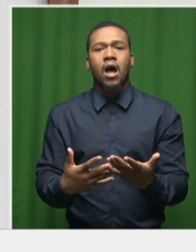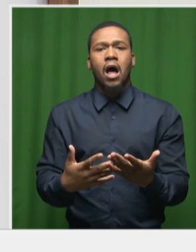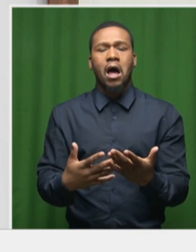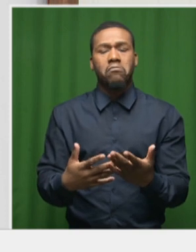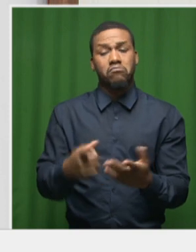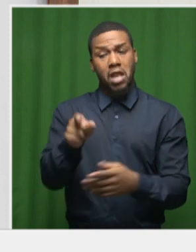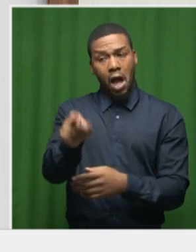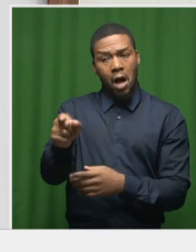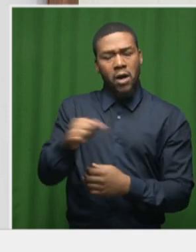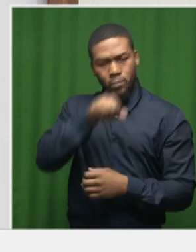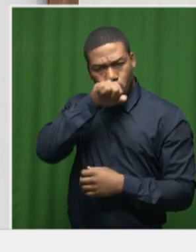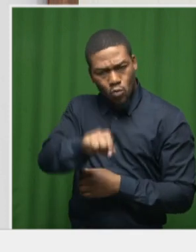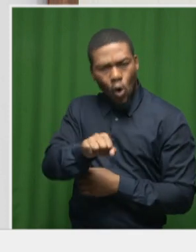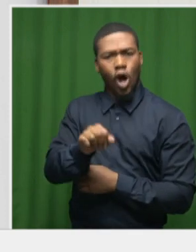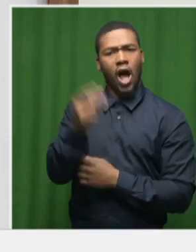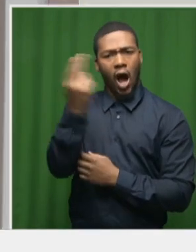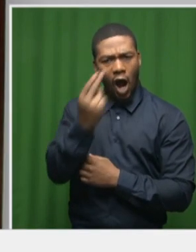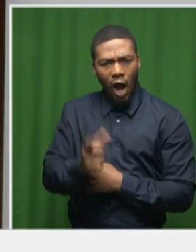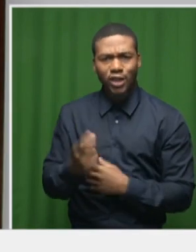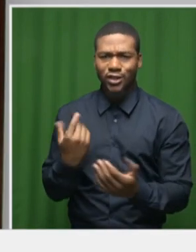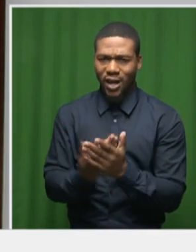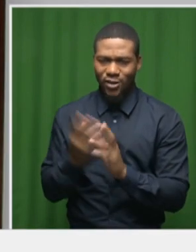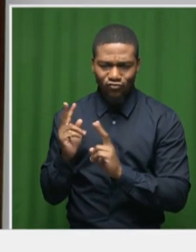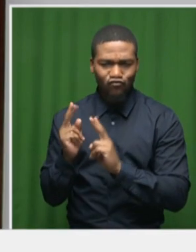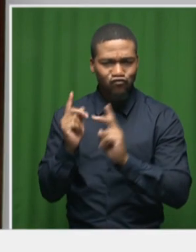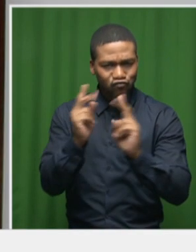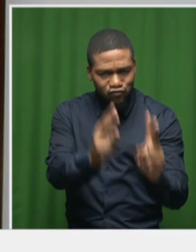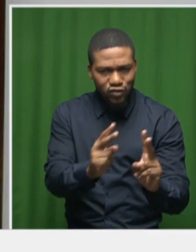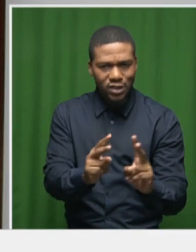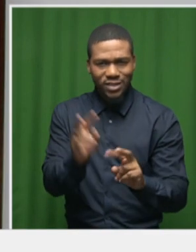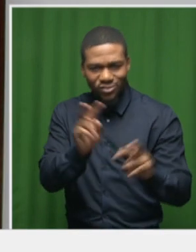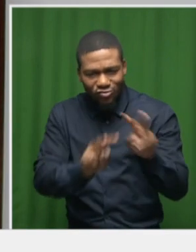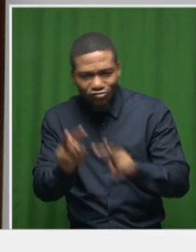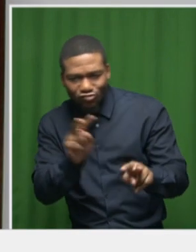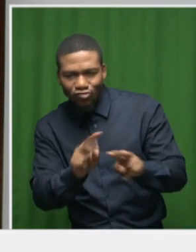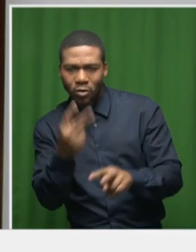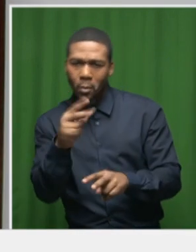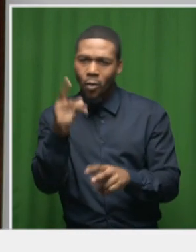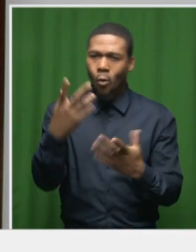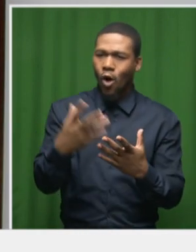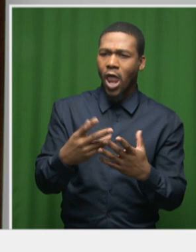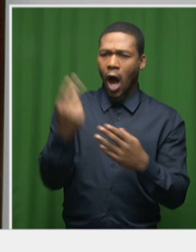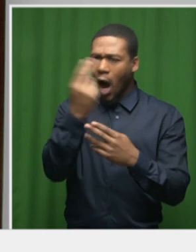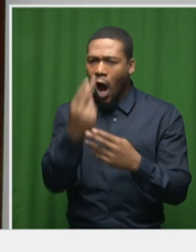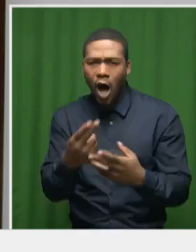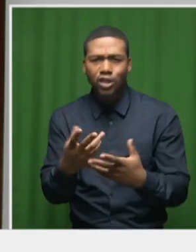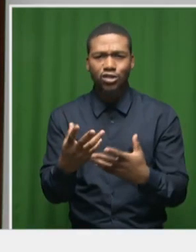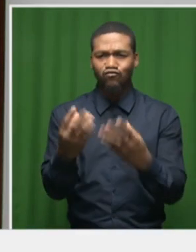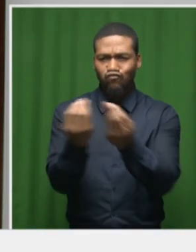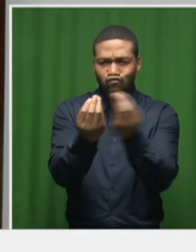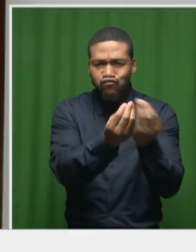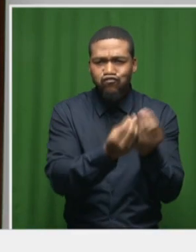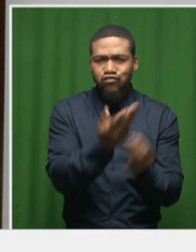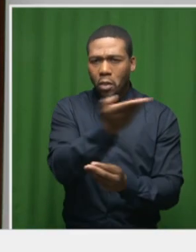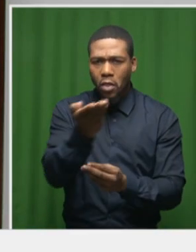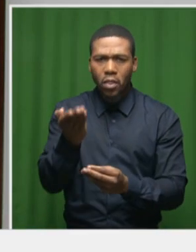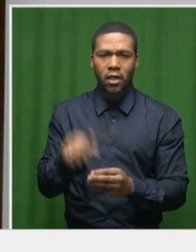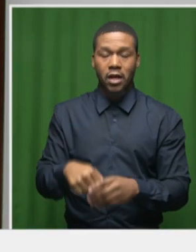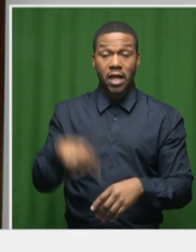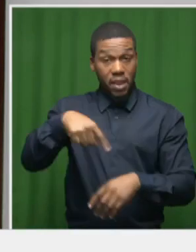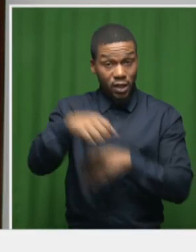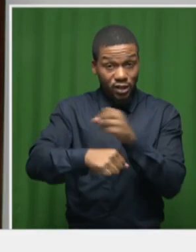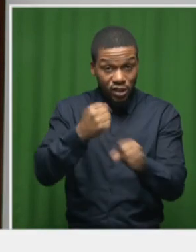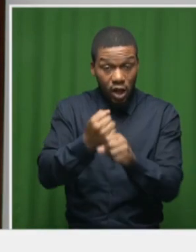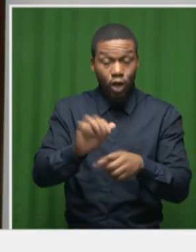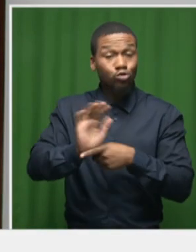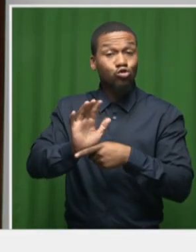lovers a chance to draw in with a creative and the imaginative behind the art pieces. This year, the show will highlight even more